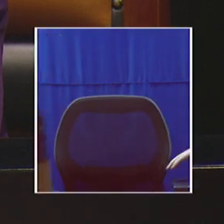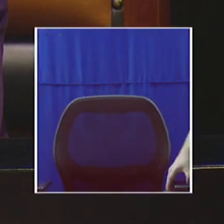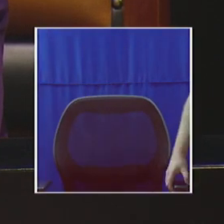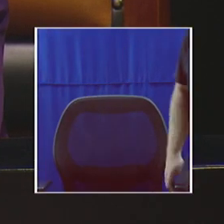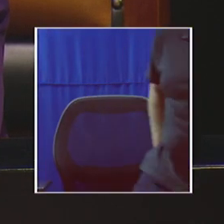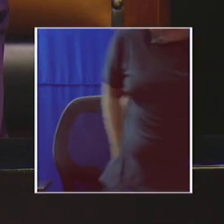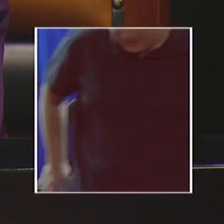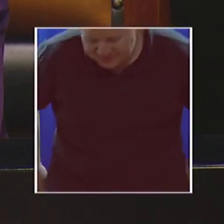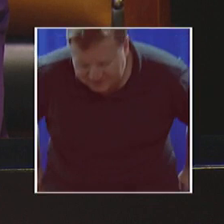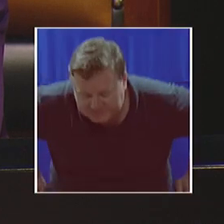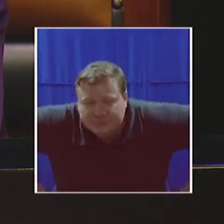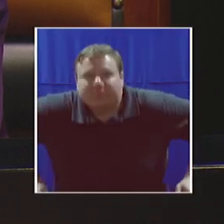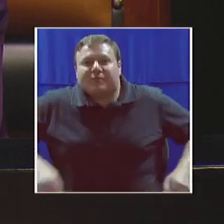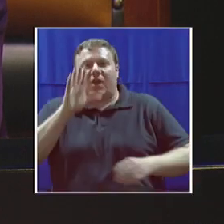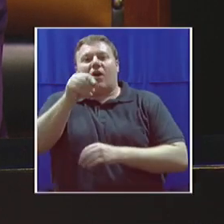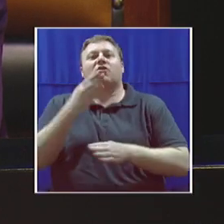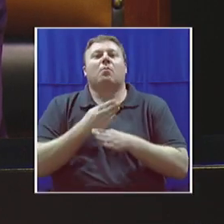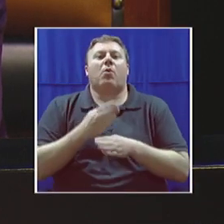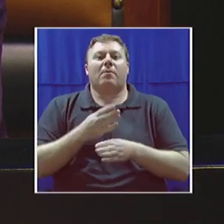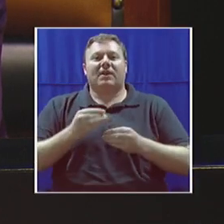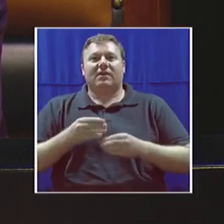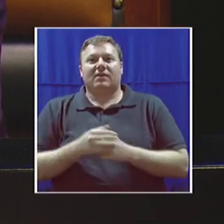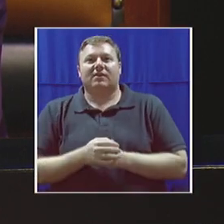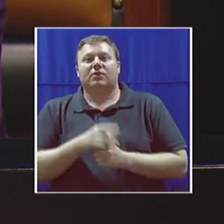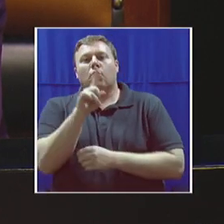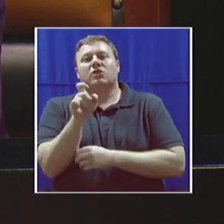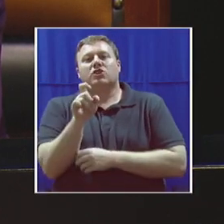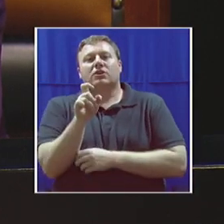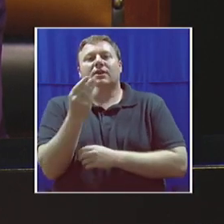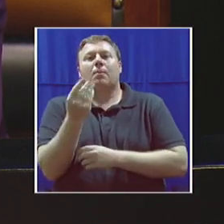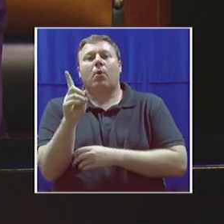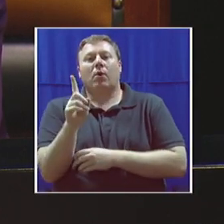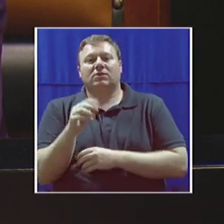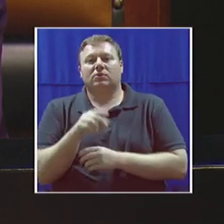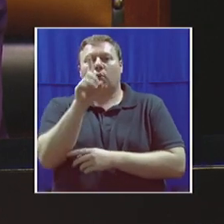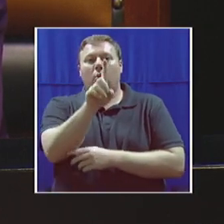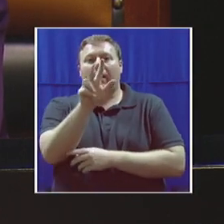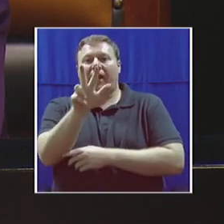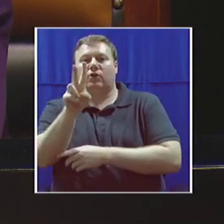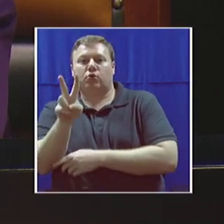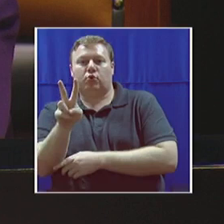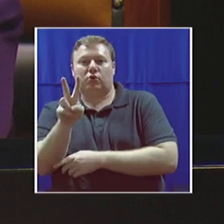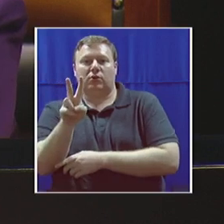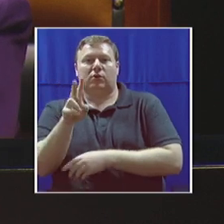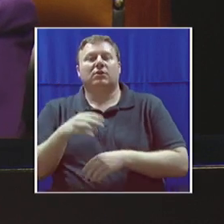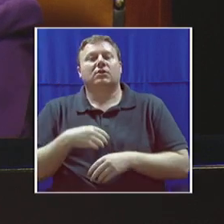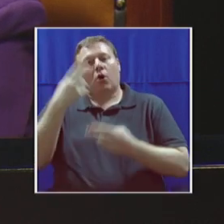of employment labor is question number 182 asked by The Honorable